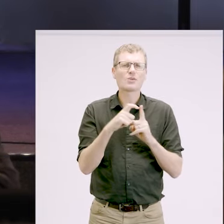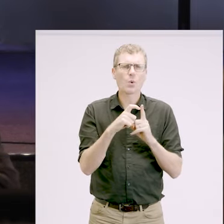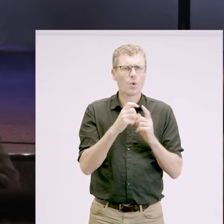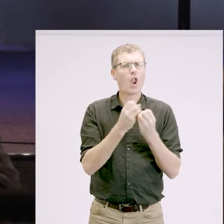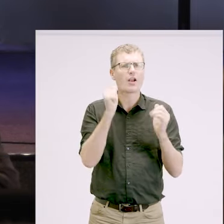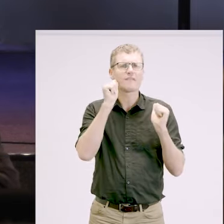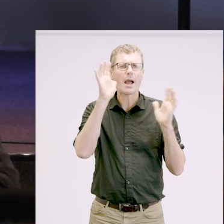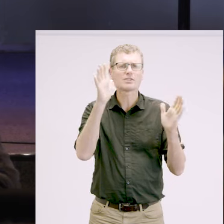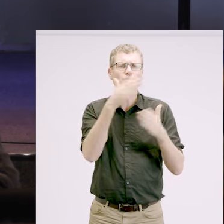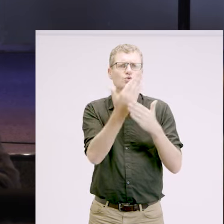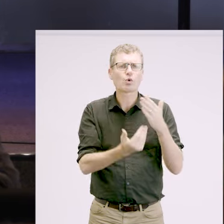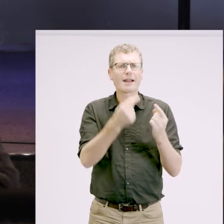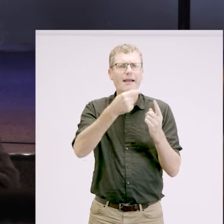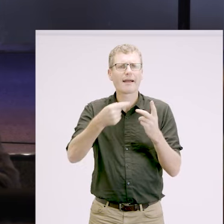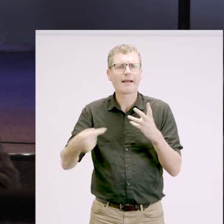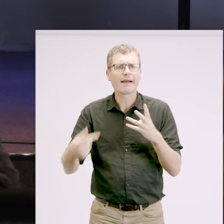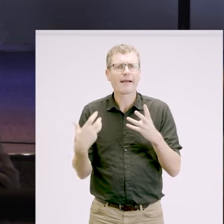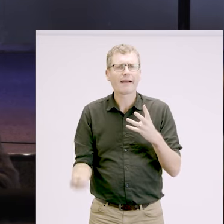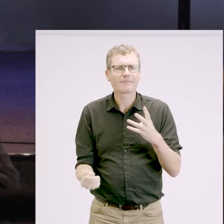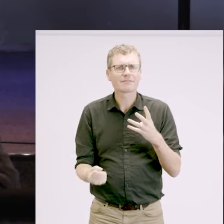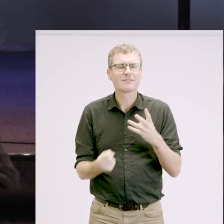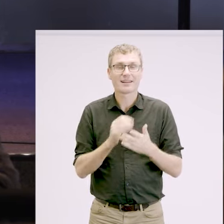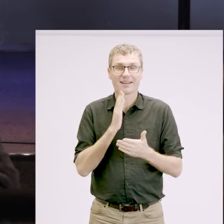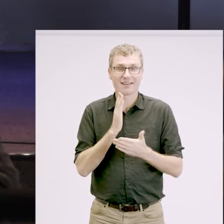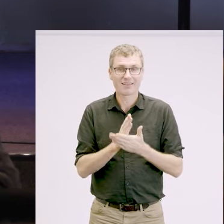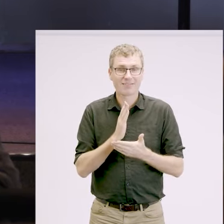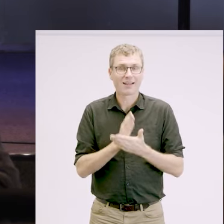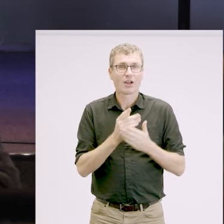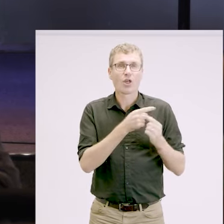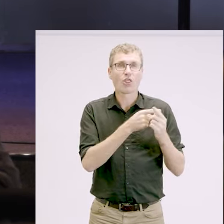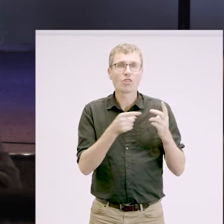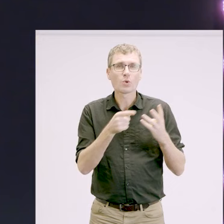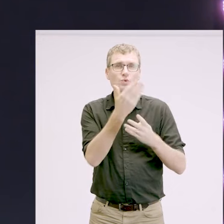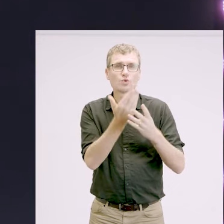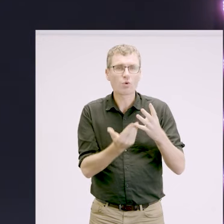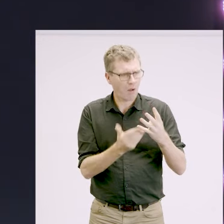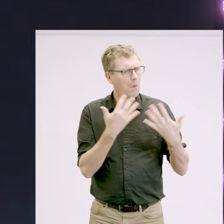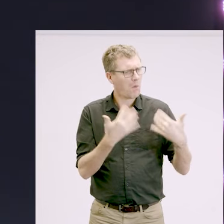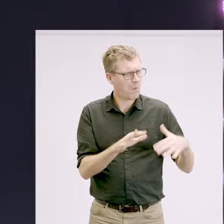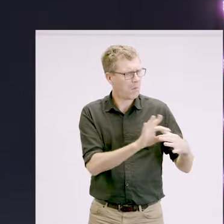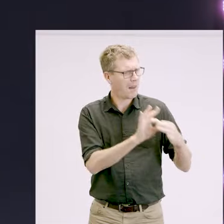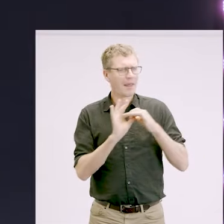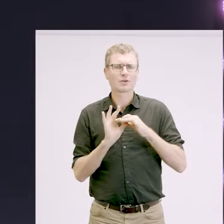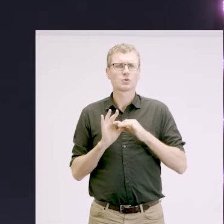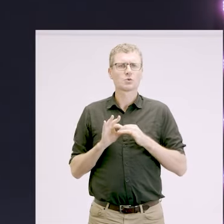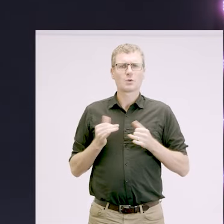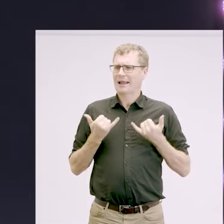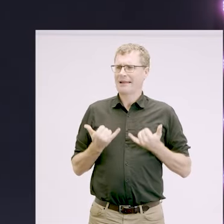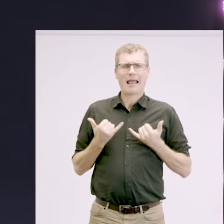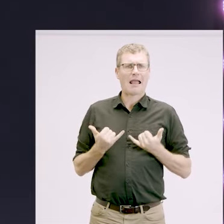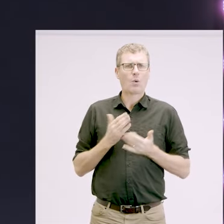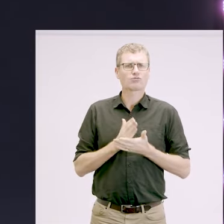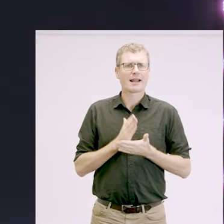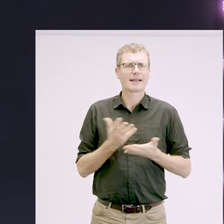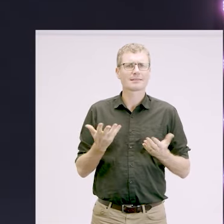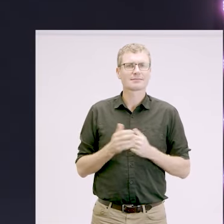lots of stories in it that we know. And what's an amazing thing is how current those stories feel. When you read them, you